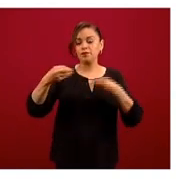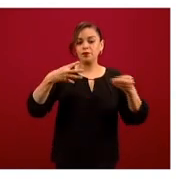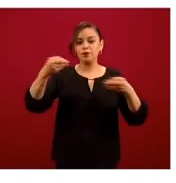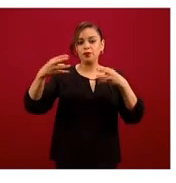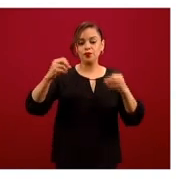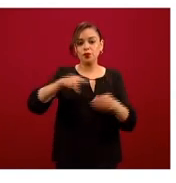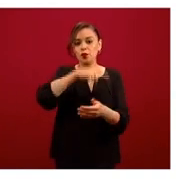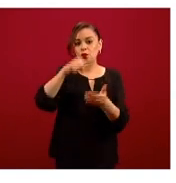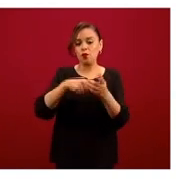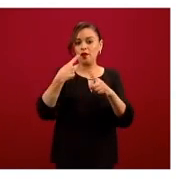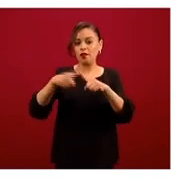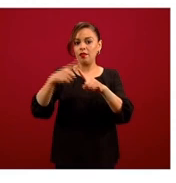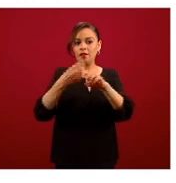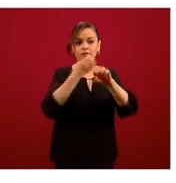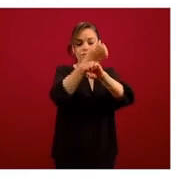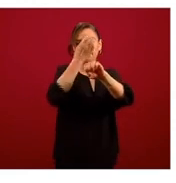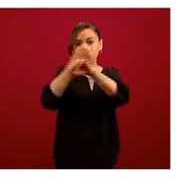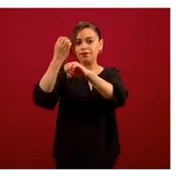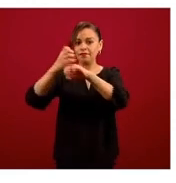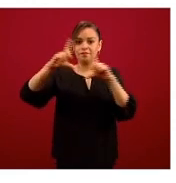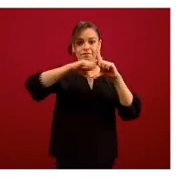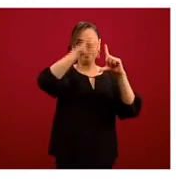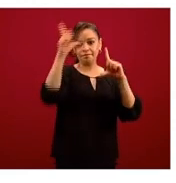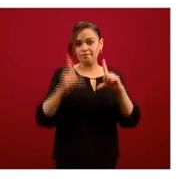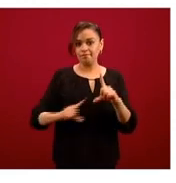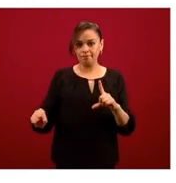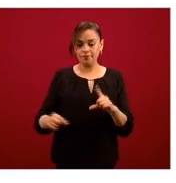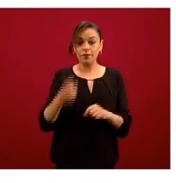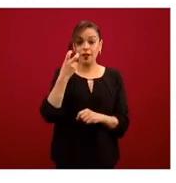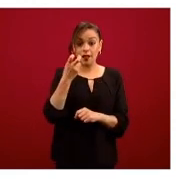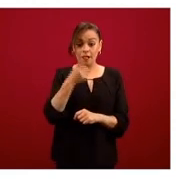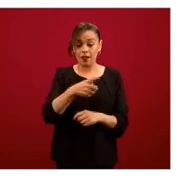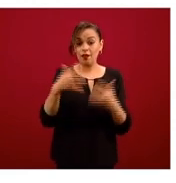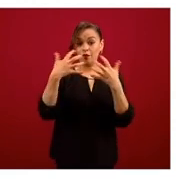Mexican, competitive regarding their price,